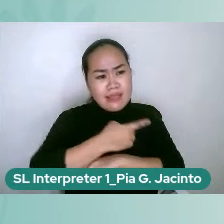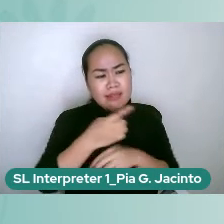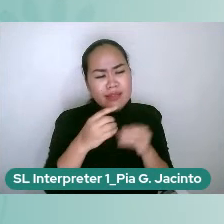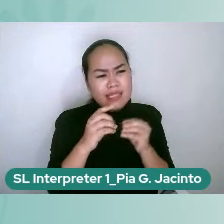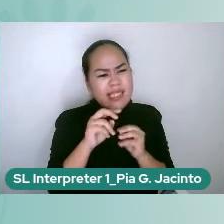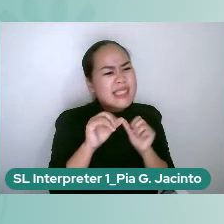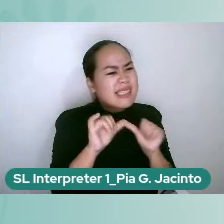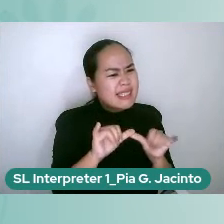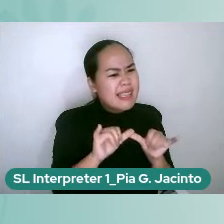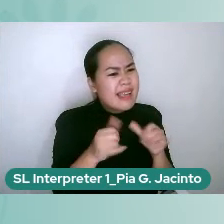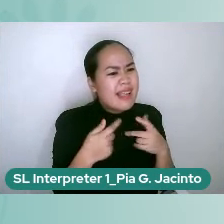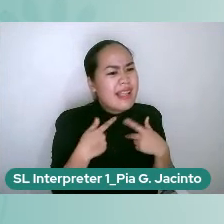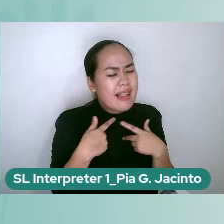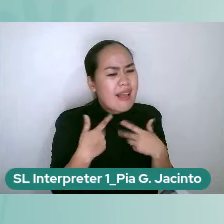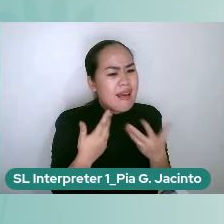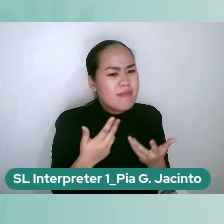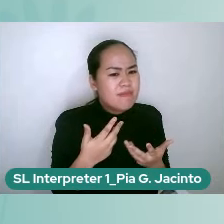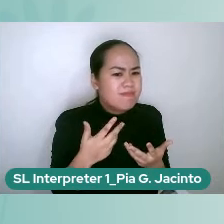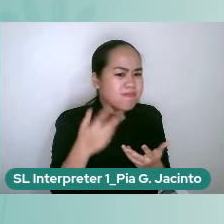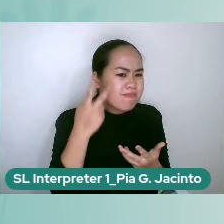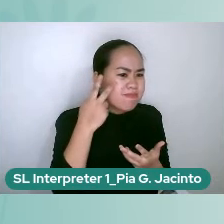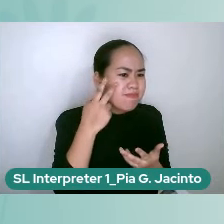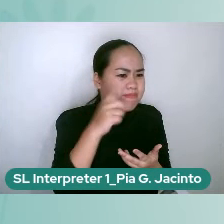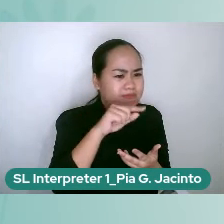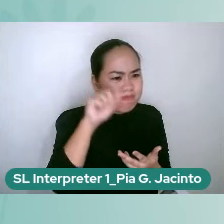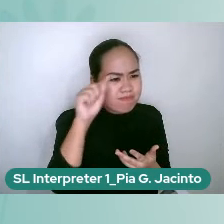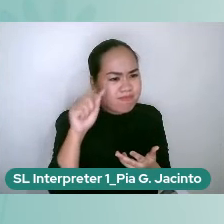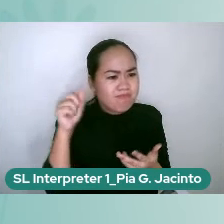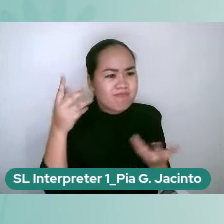within the threshold for positivity.